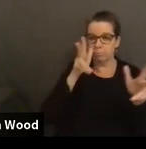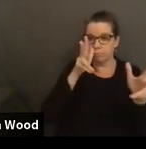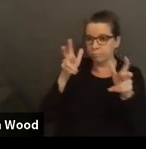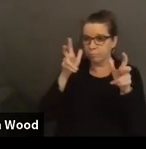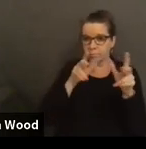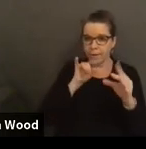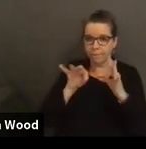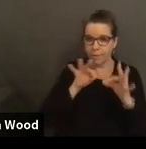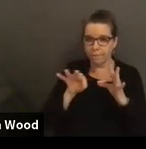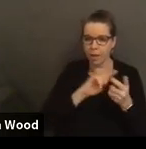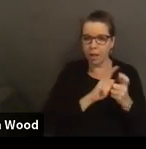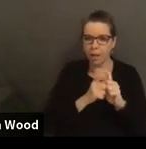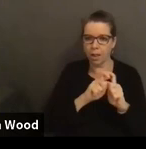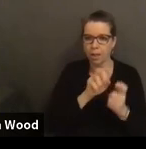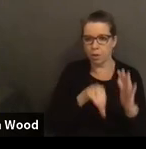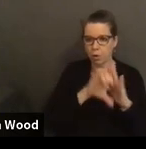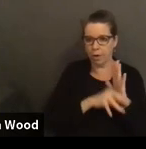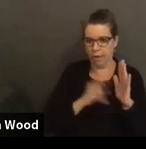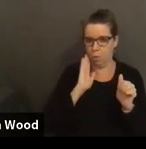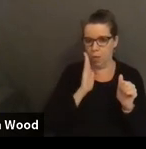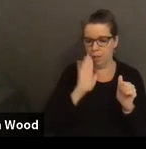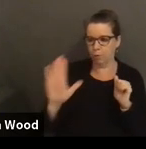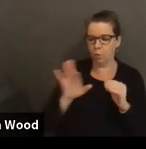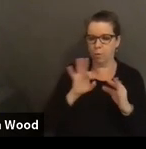Texas teachers and other stakeholders.